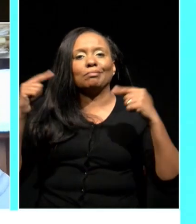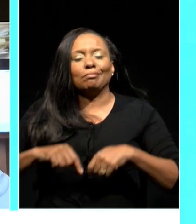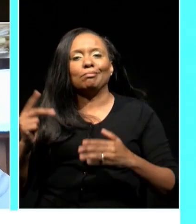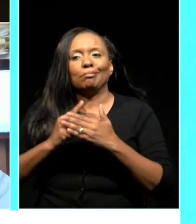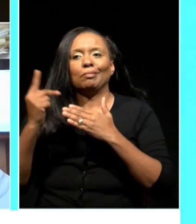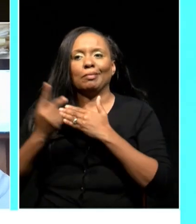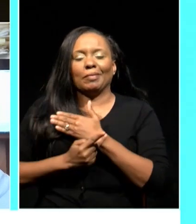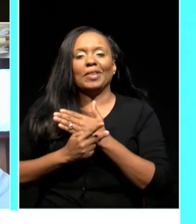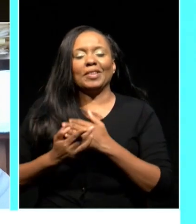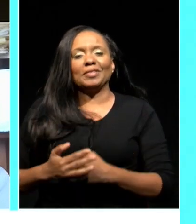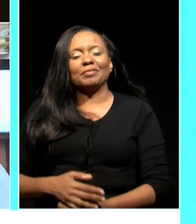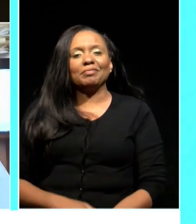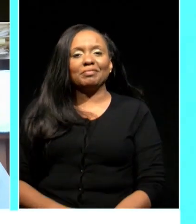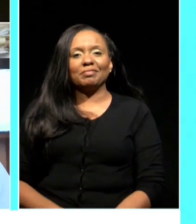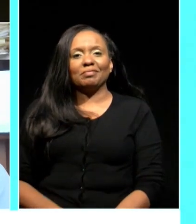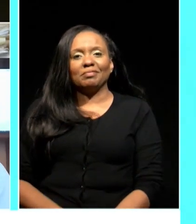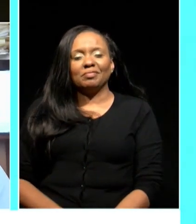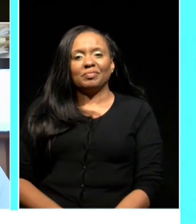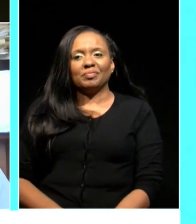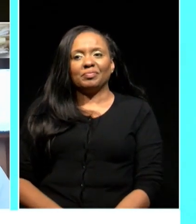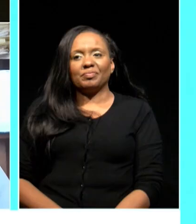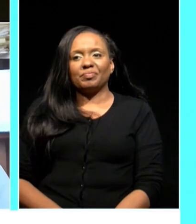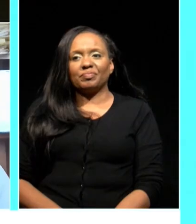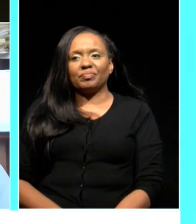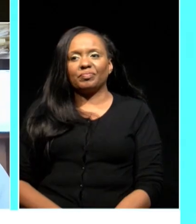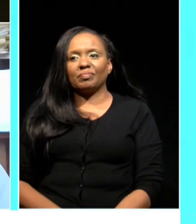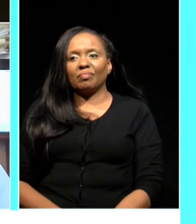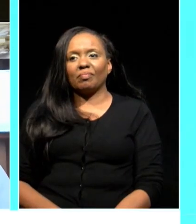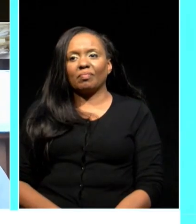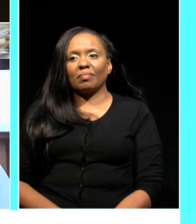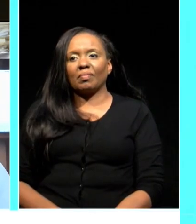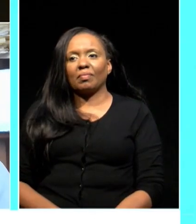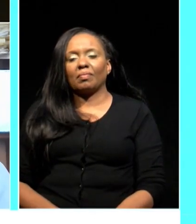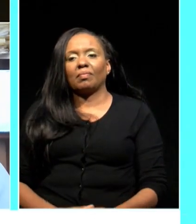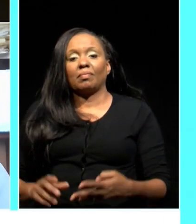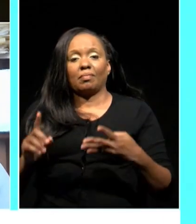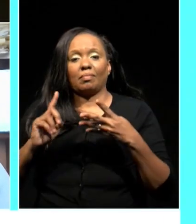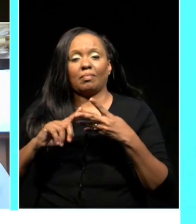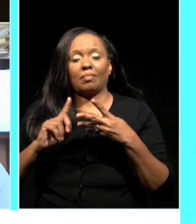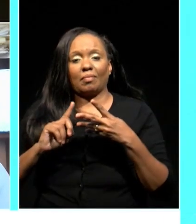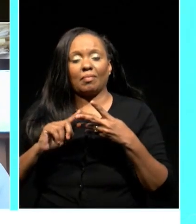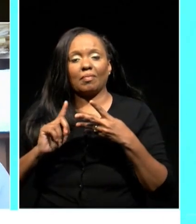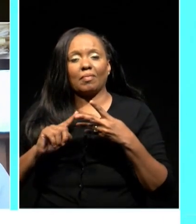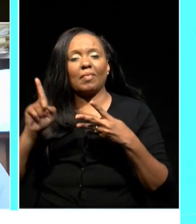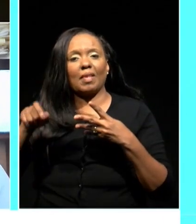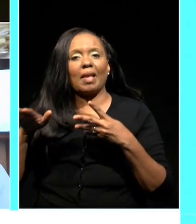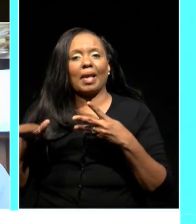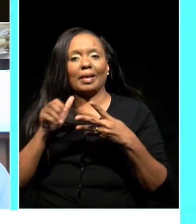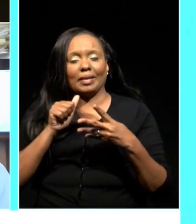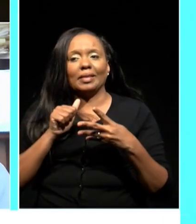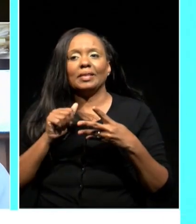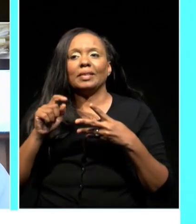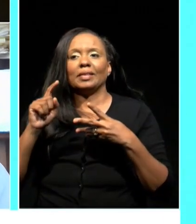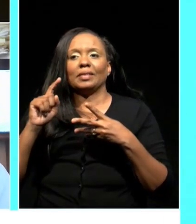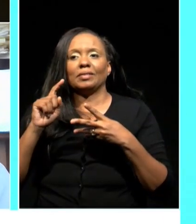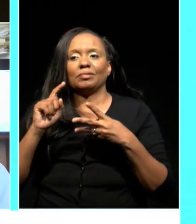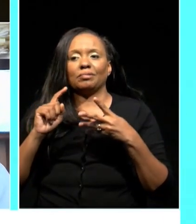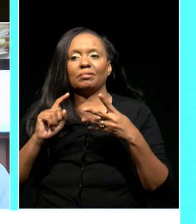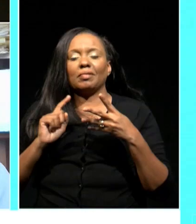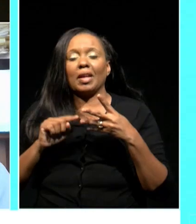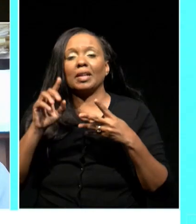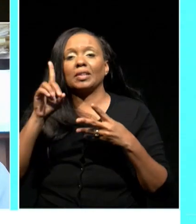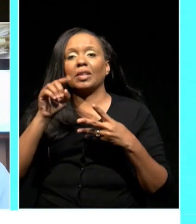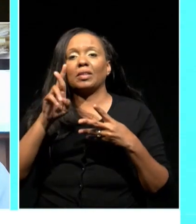special thanks to Professor Cynthia Barbados, who unfortunately had to leave us. Dr. Tennyson